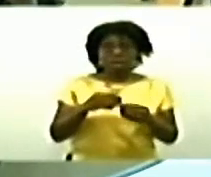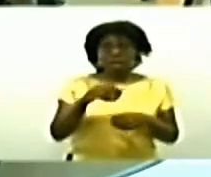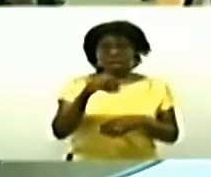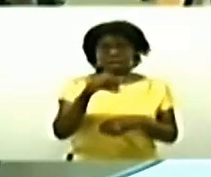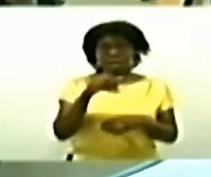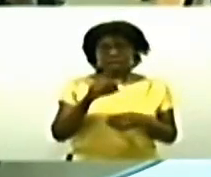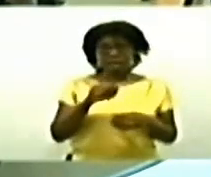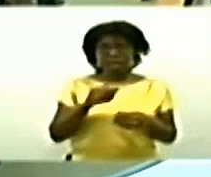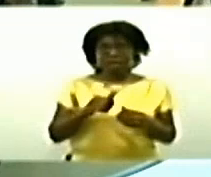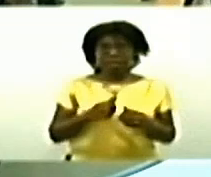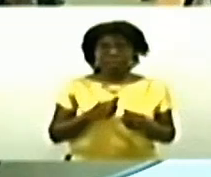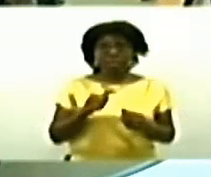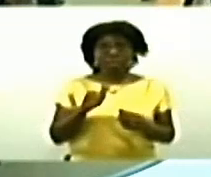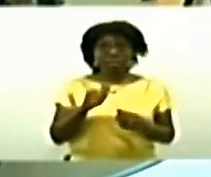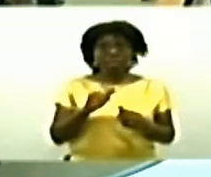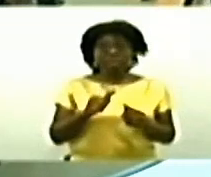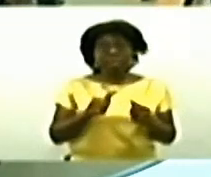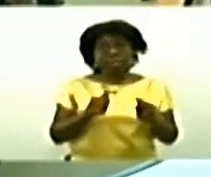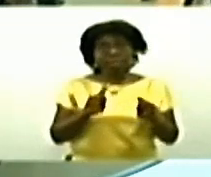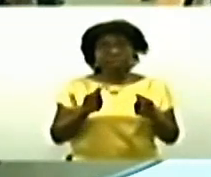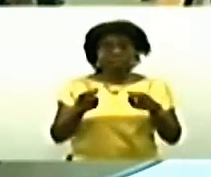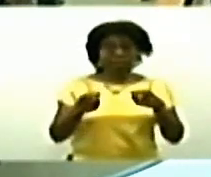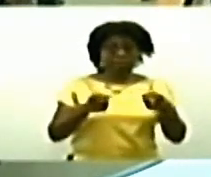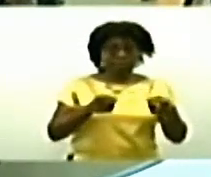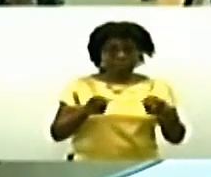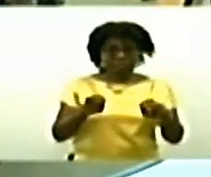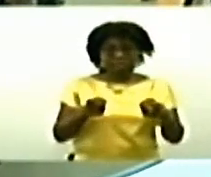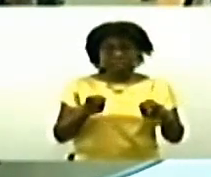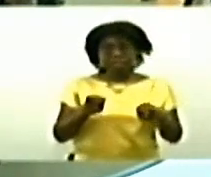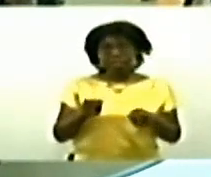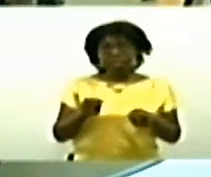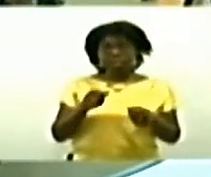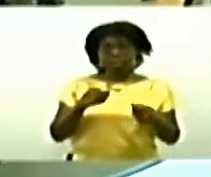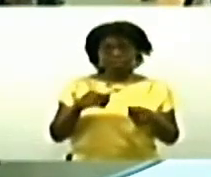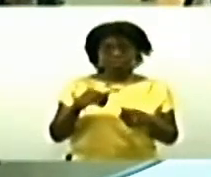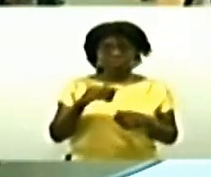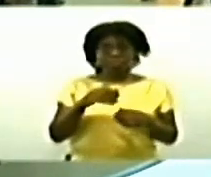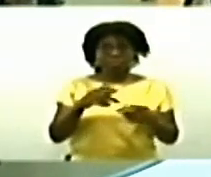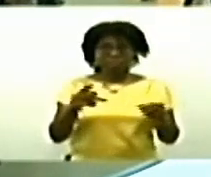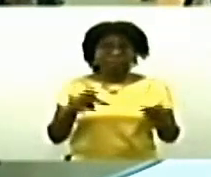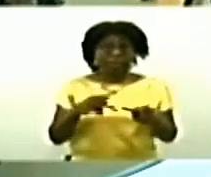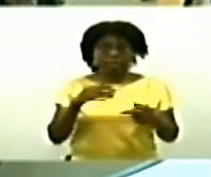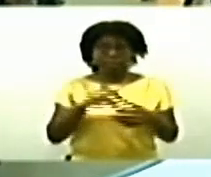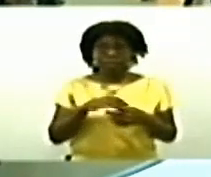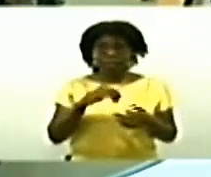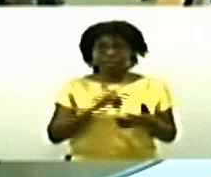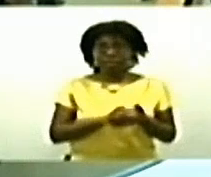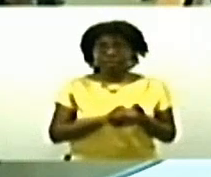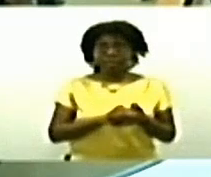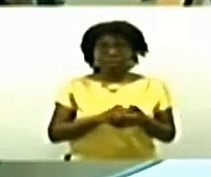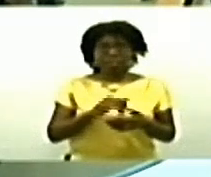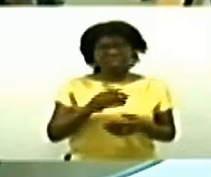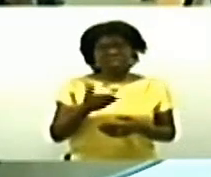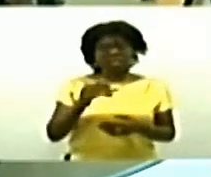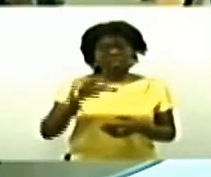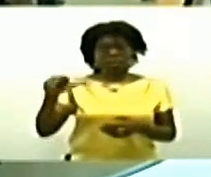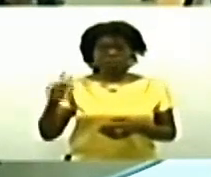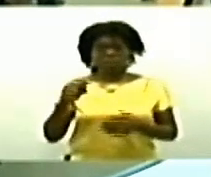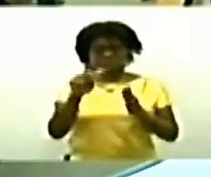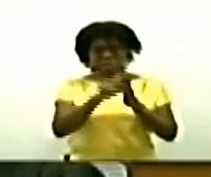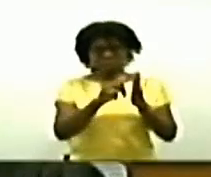You wouldn't see that in the bill. But one is to assume that there are other laws which govern working